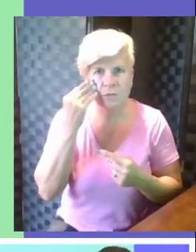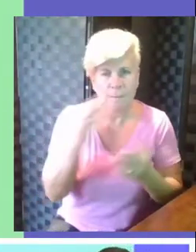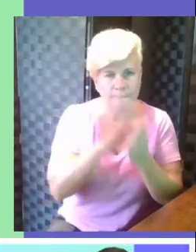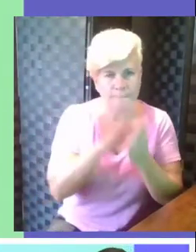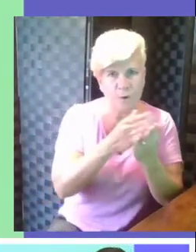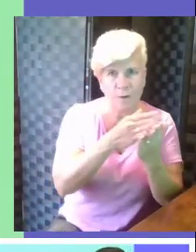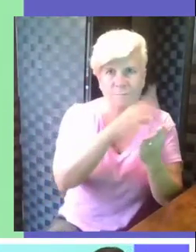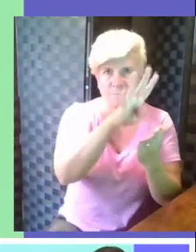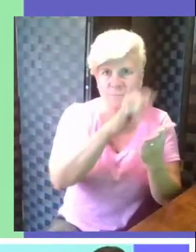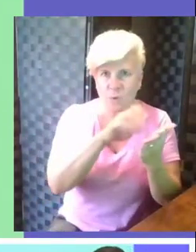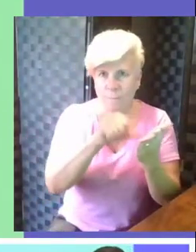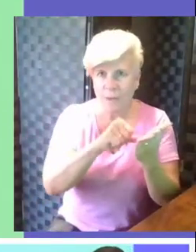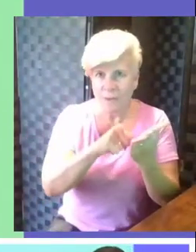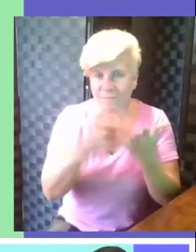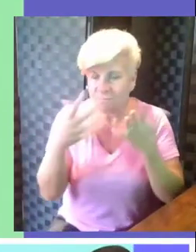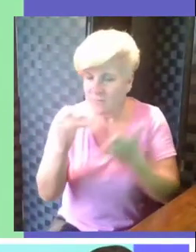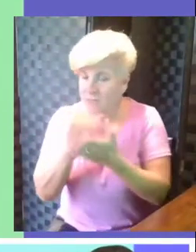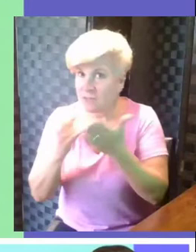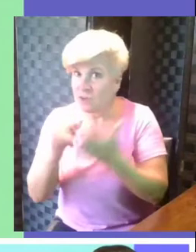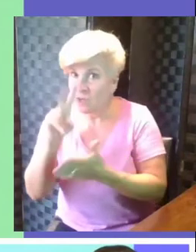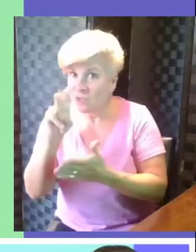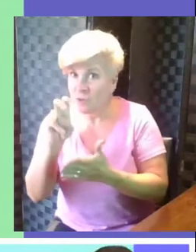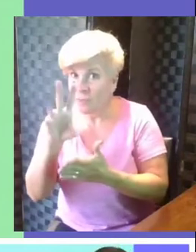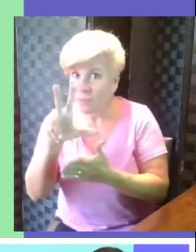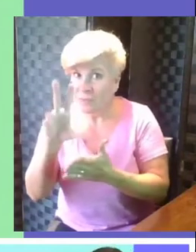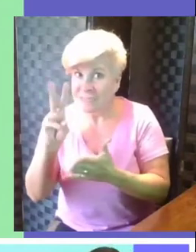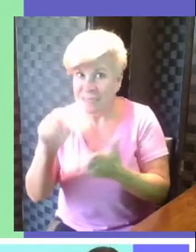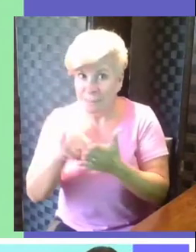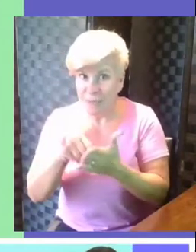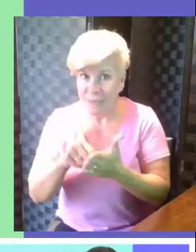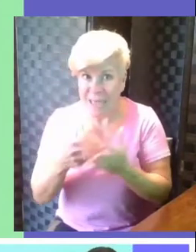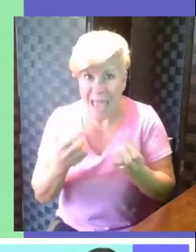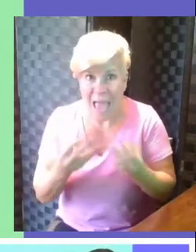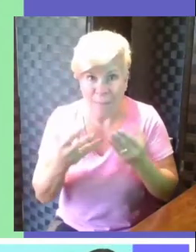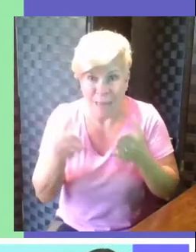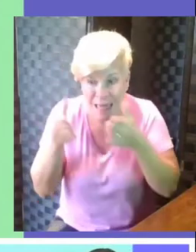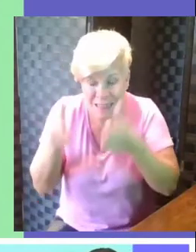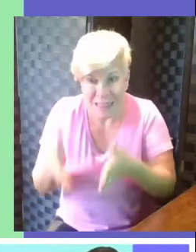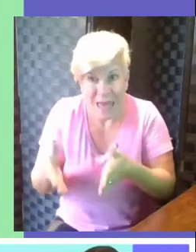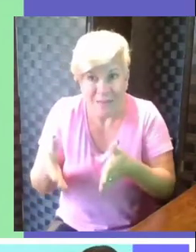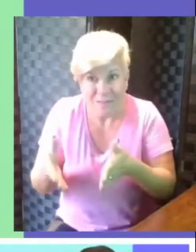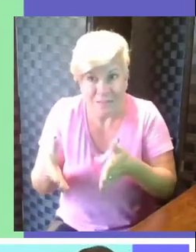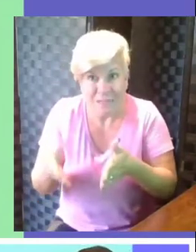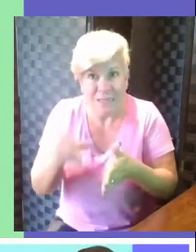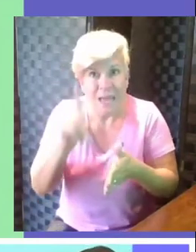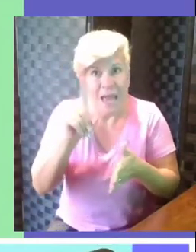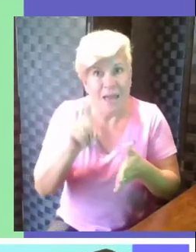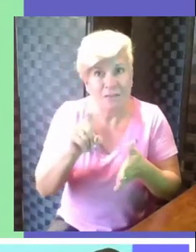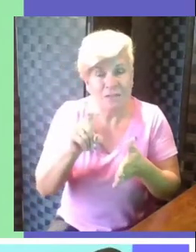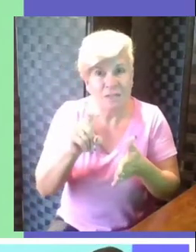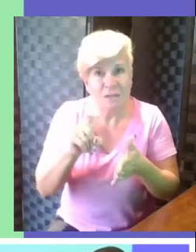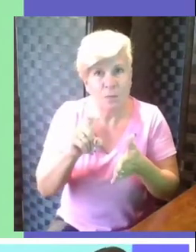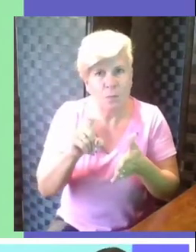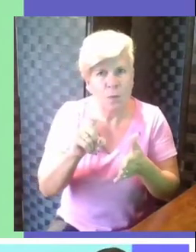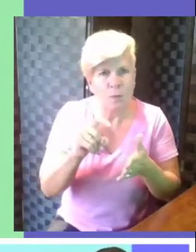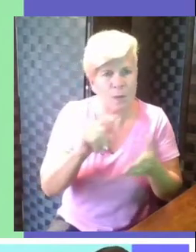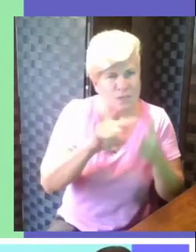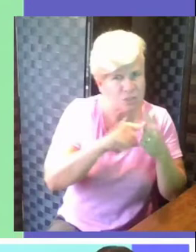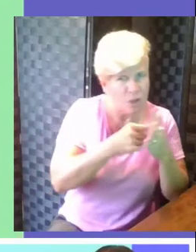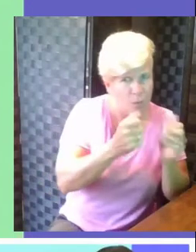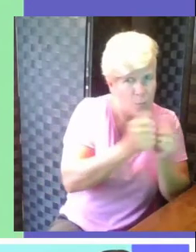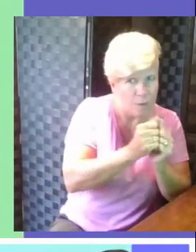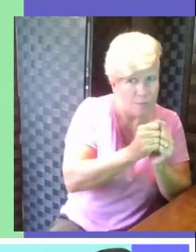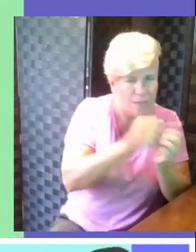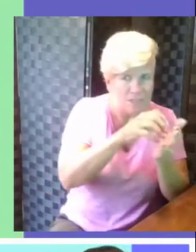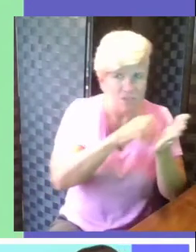that she's already drawn in 236 pages. If I want to know how many she has left, then I have to take what I already have, what I started with,